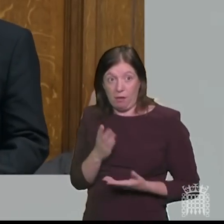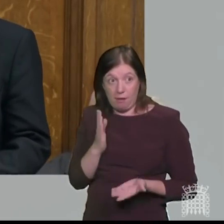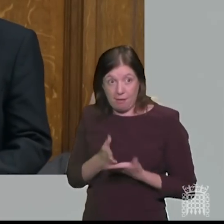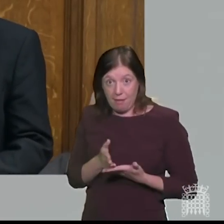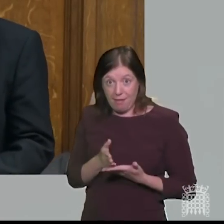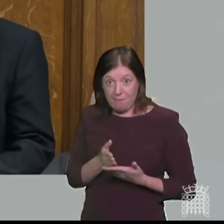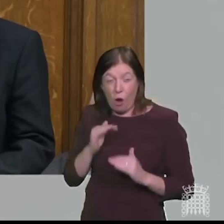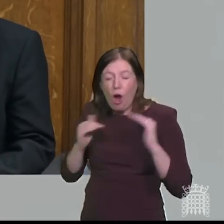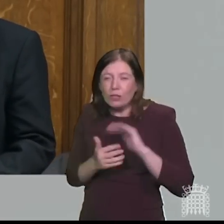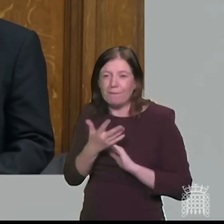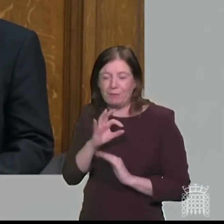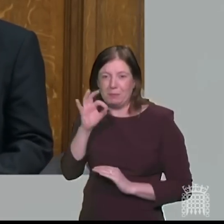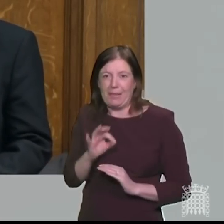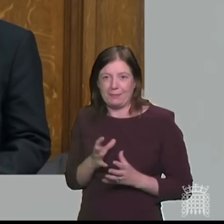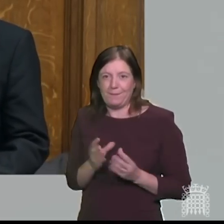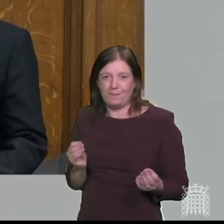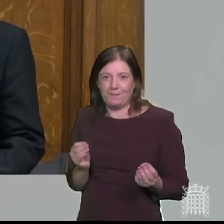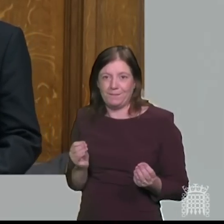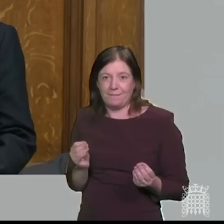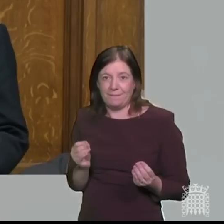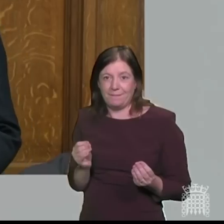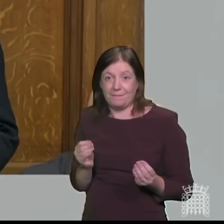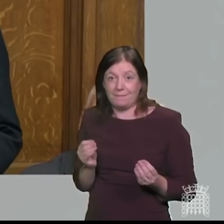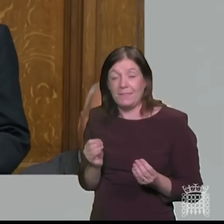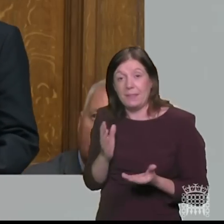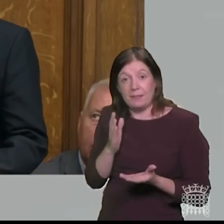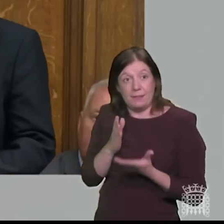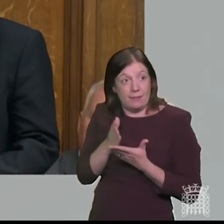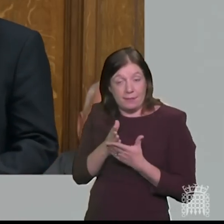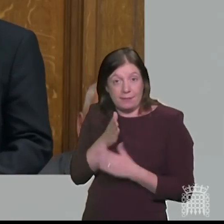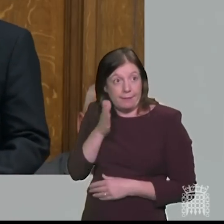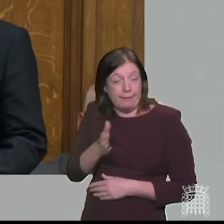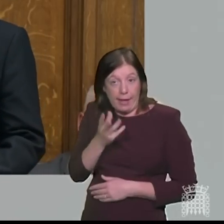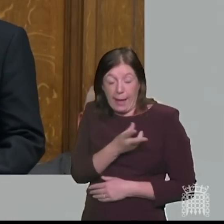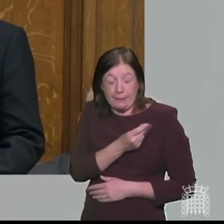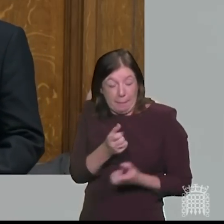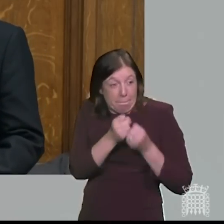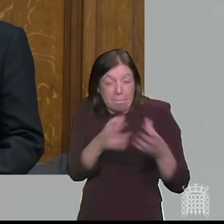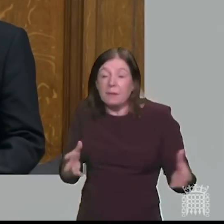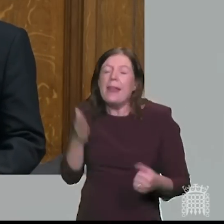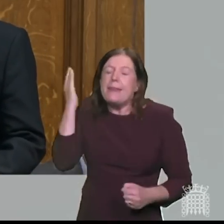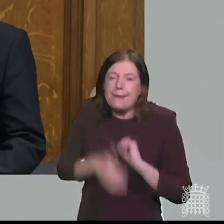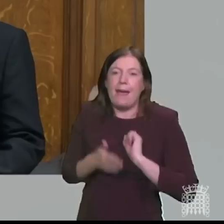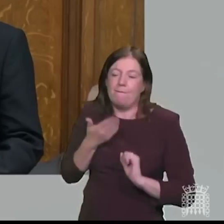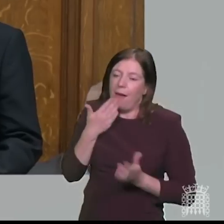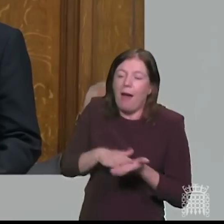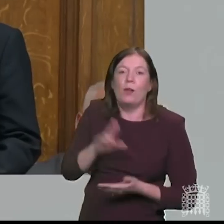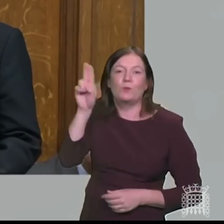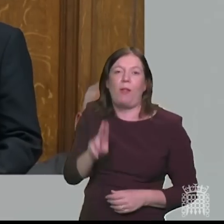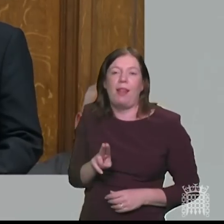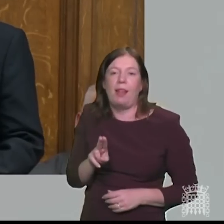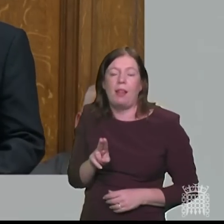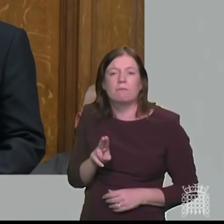and a further 140,000 children were missing from formal schooling completely. This is both a safeguarding and